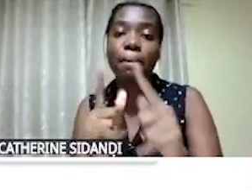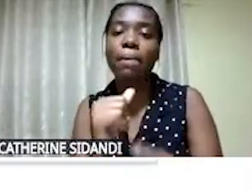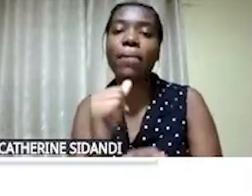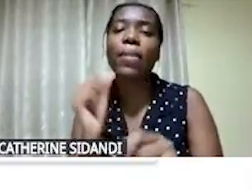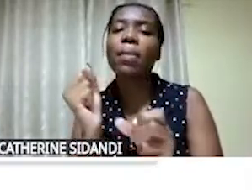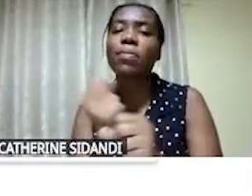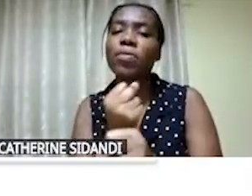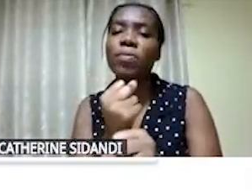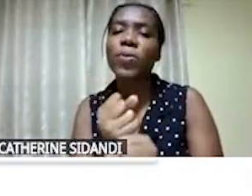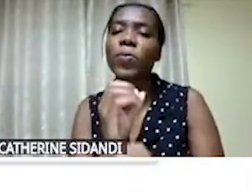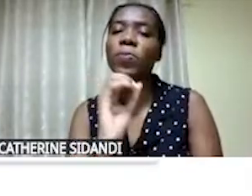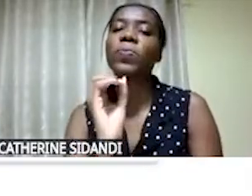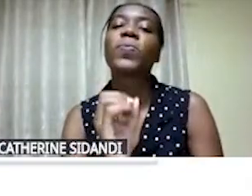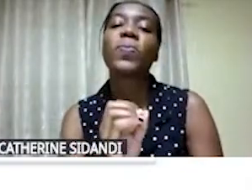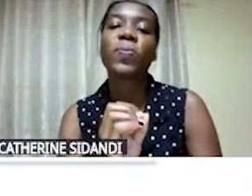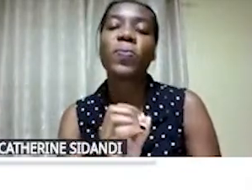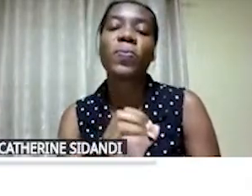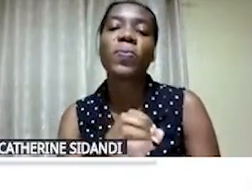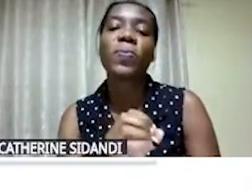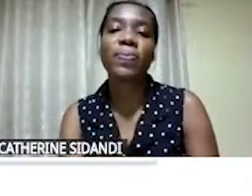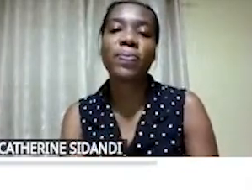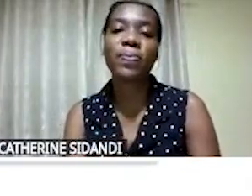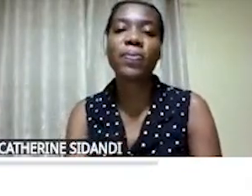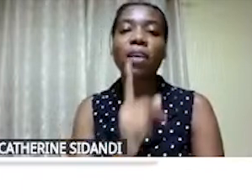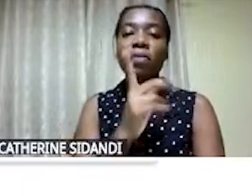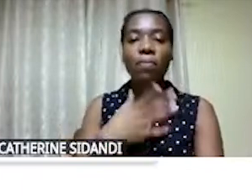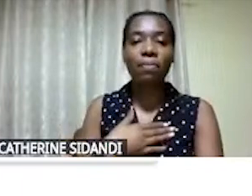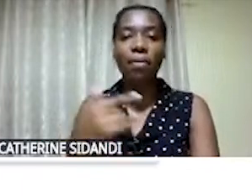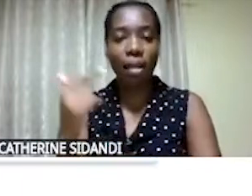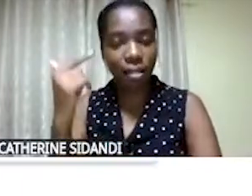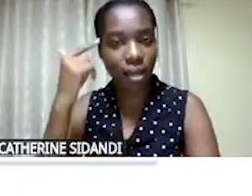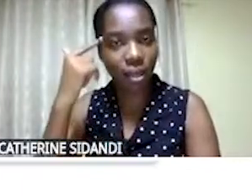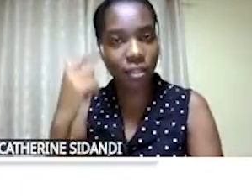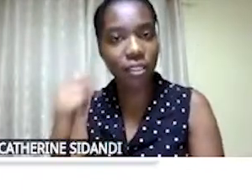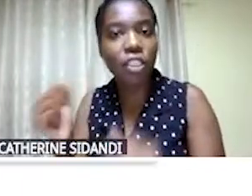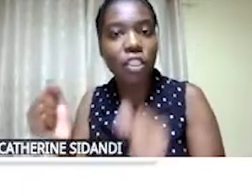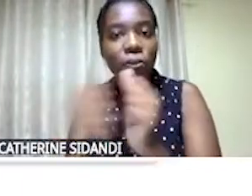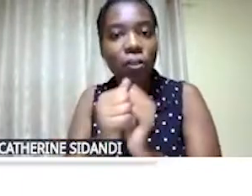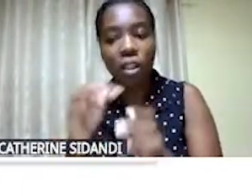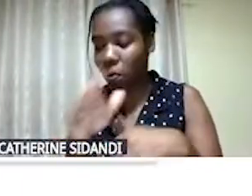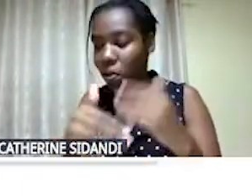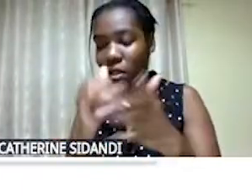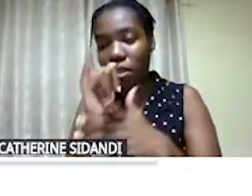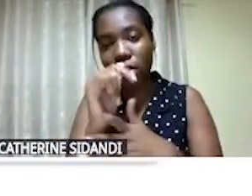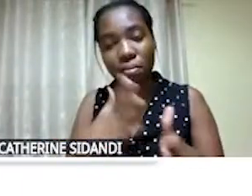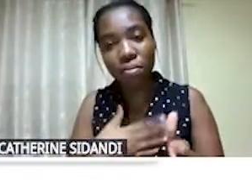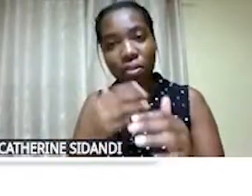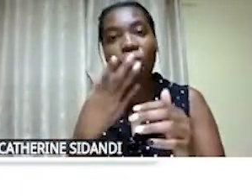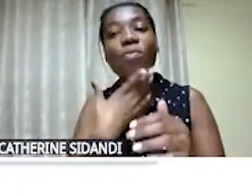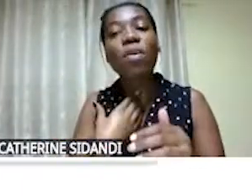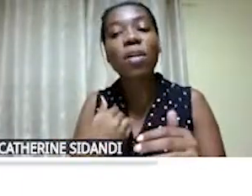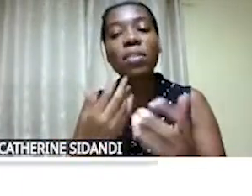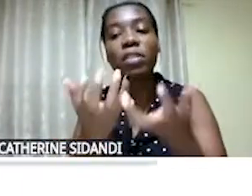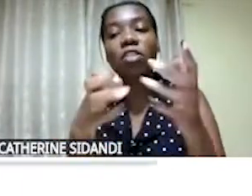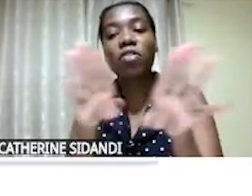impossible. And so I think with all this, what I can just finalize this conversation, or rather